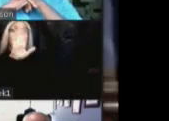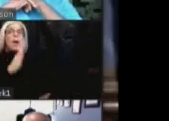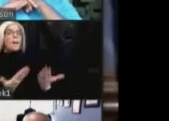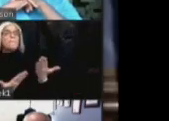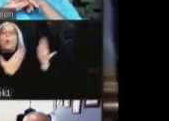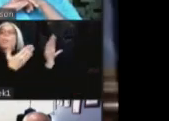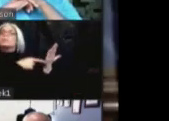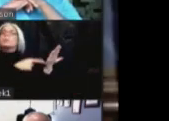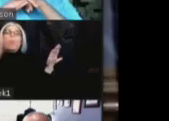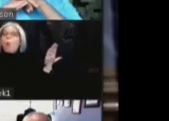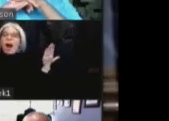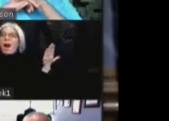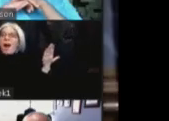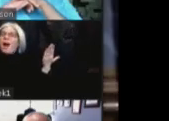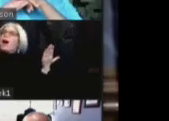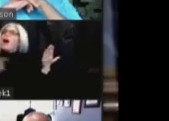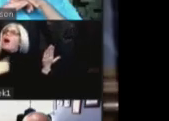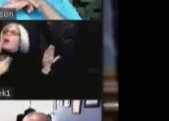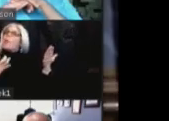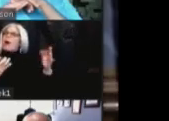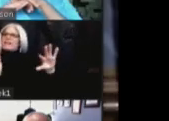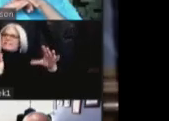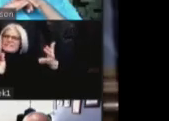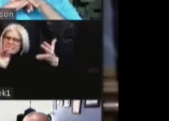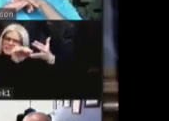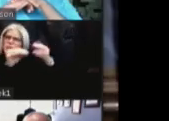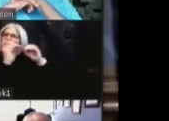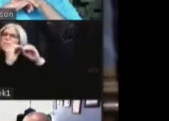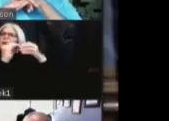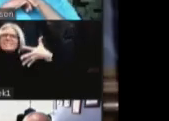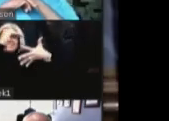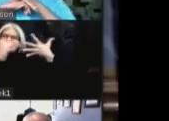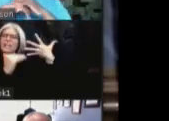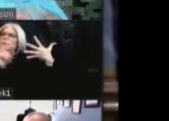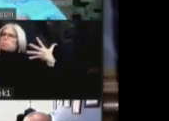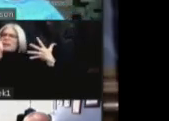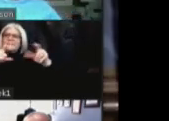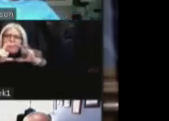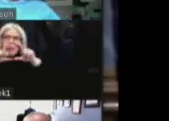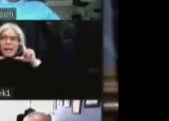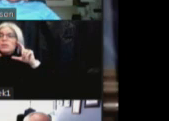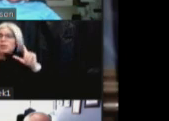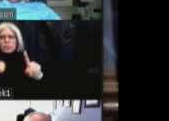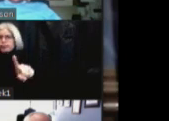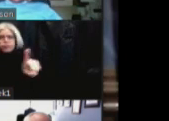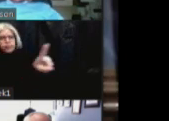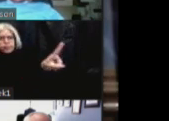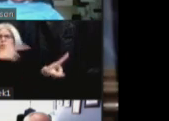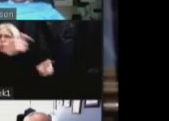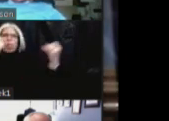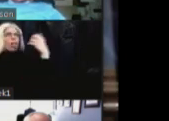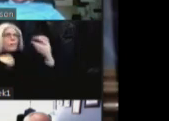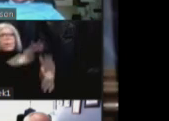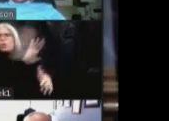as well as one of the places where masks were mandated. I hear your concerns over the bars